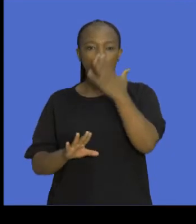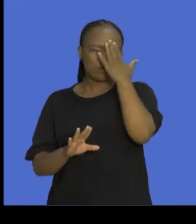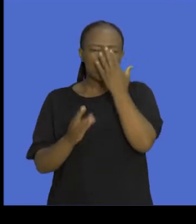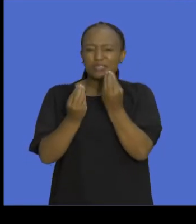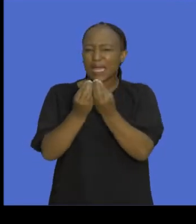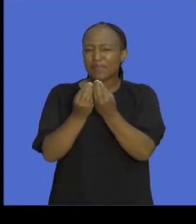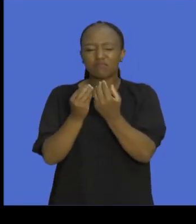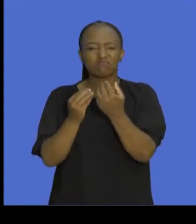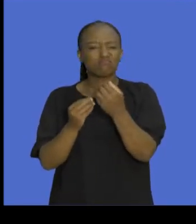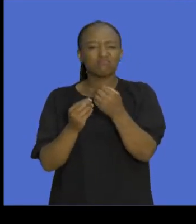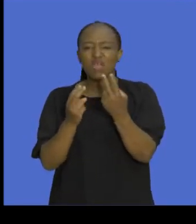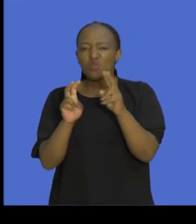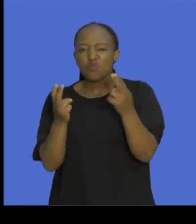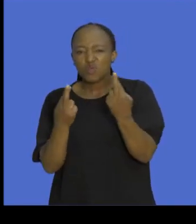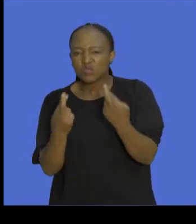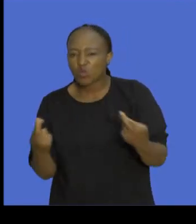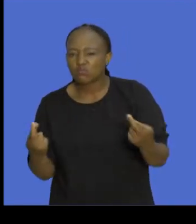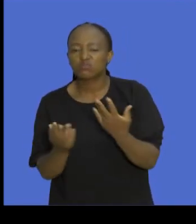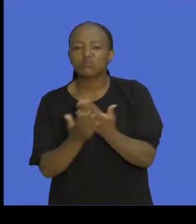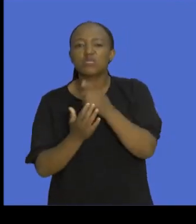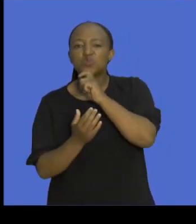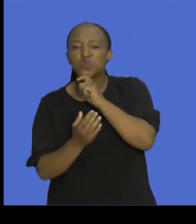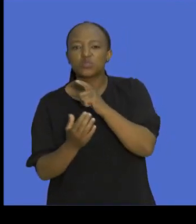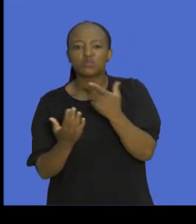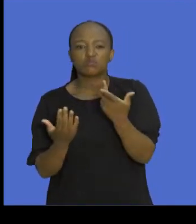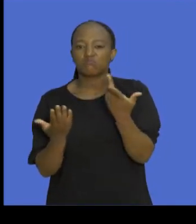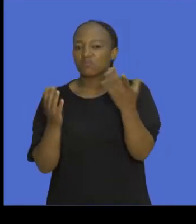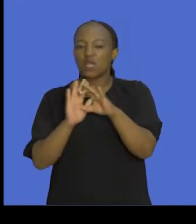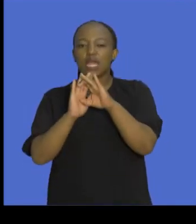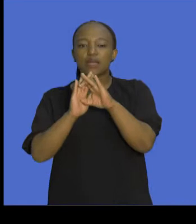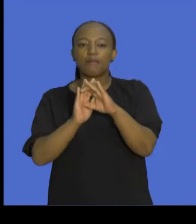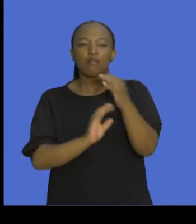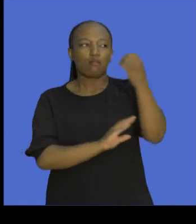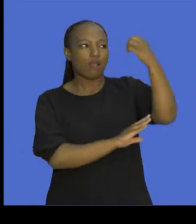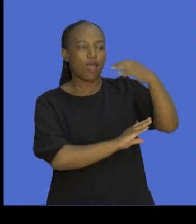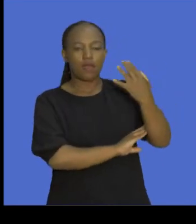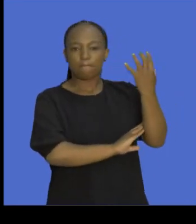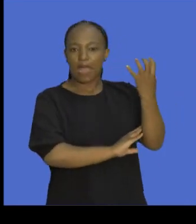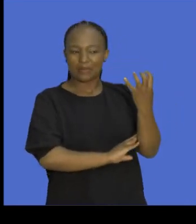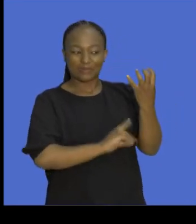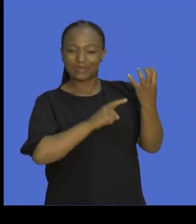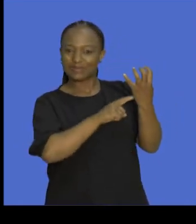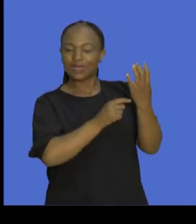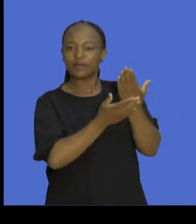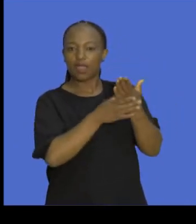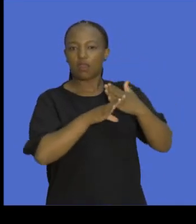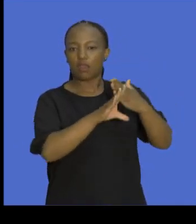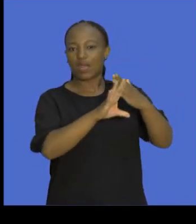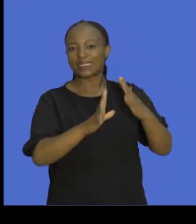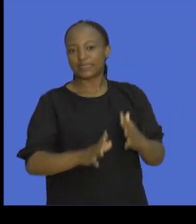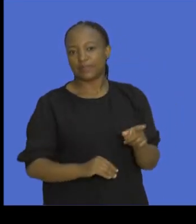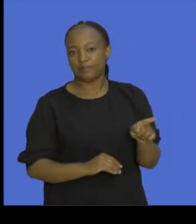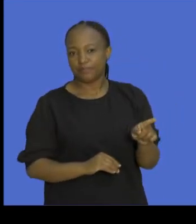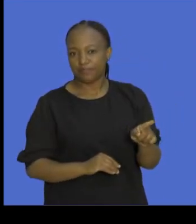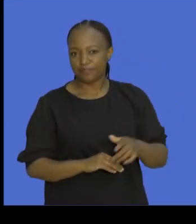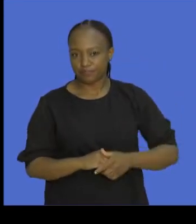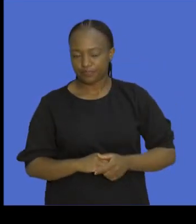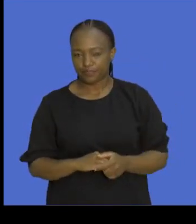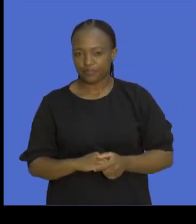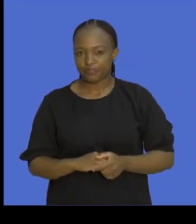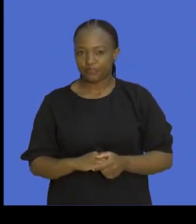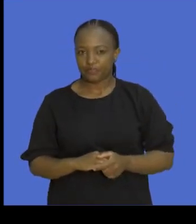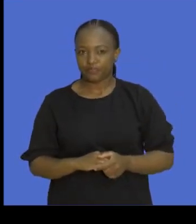a resistor is a device, okay, in a circuit. It could be a light bulb, for example, okay? So a light bulb